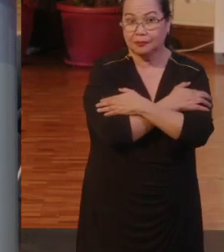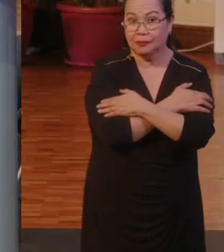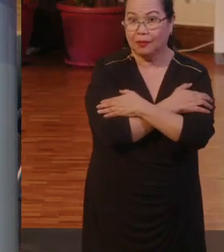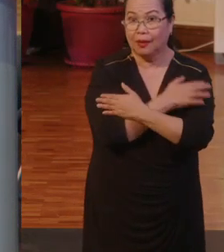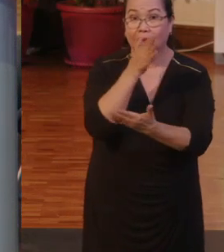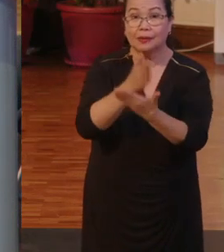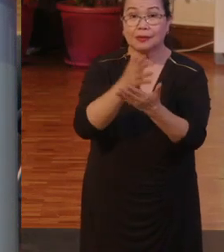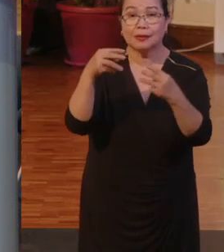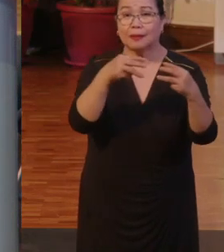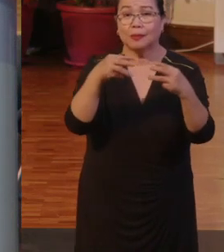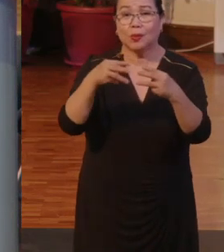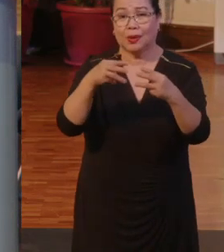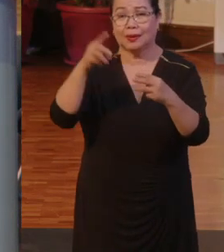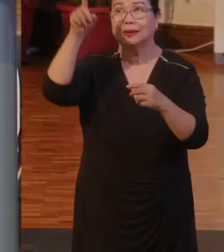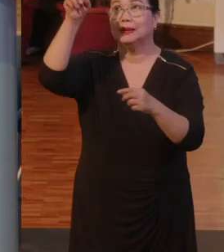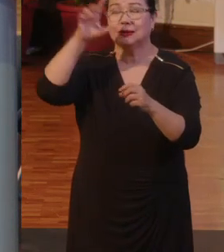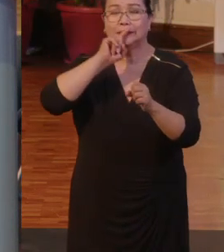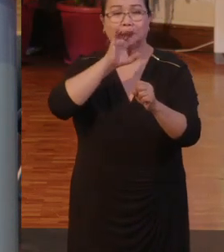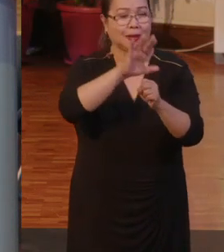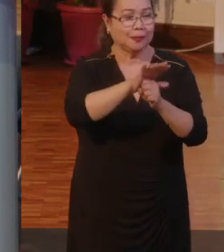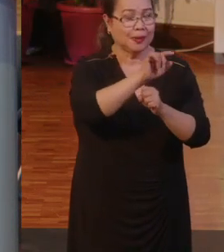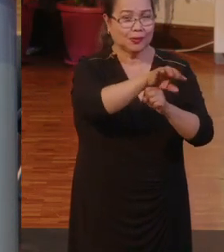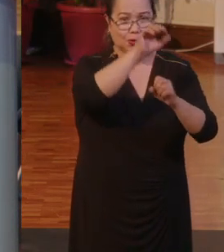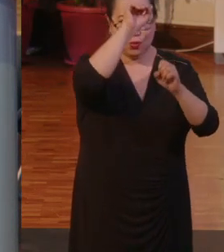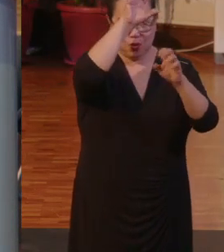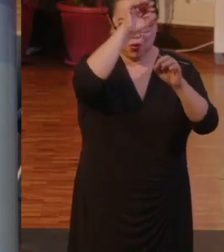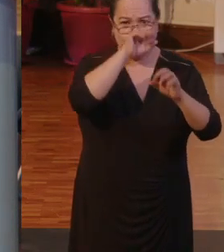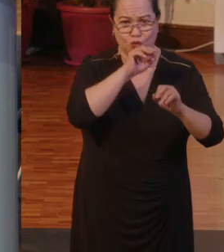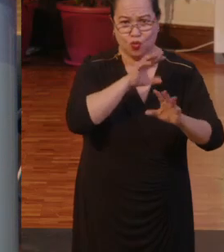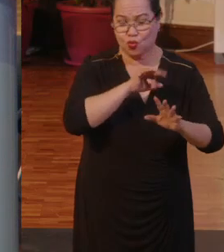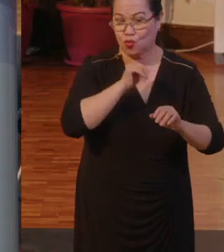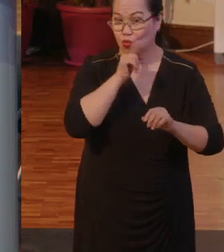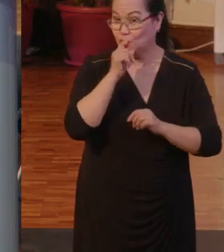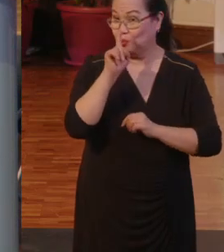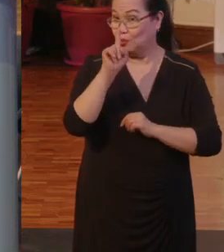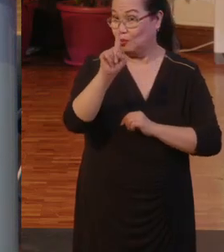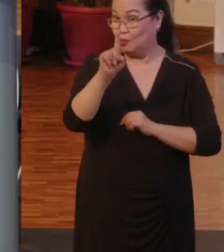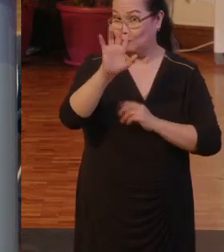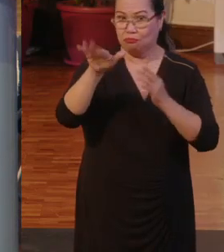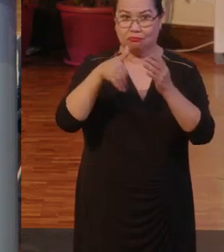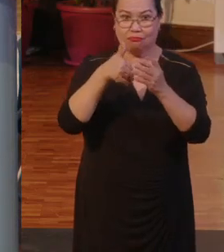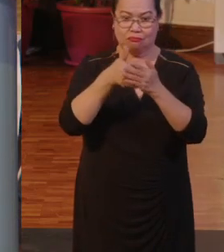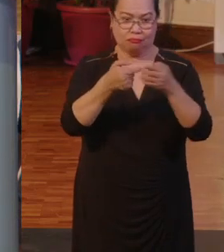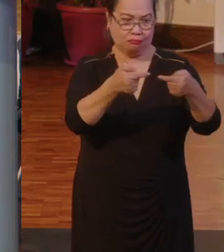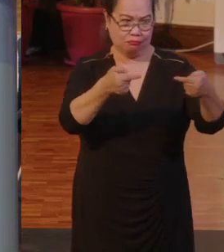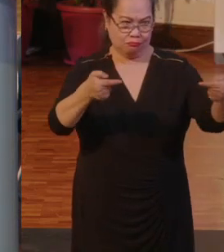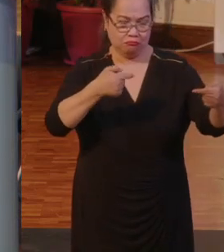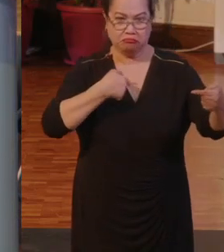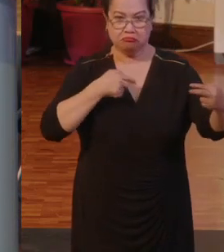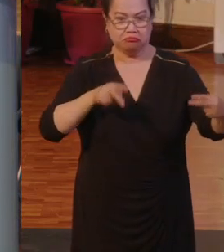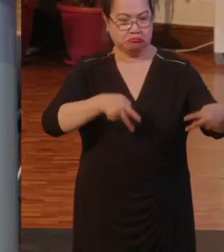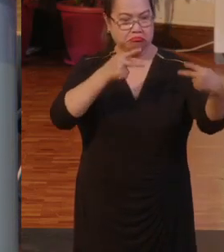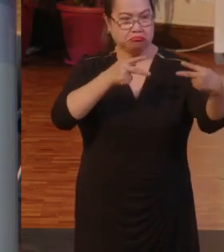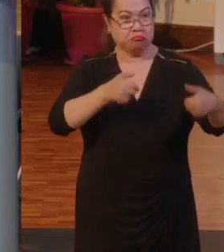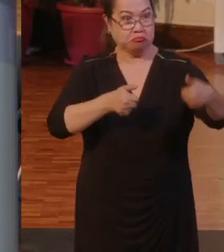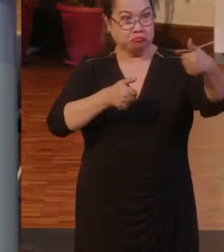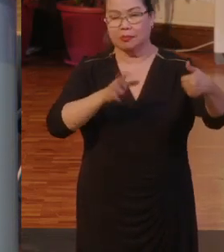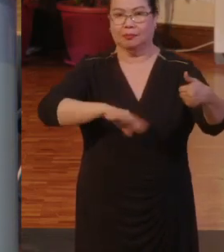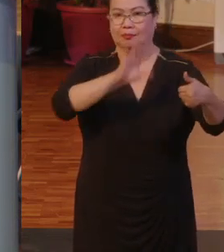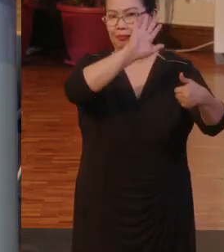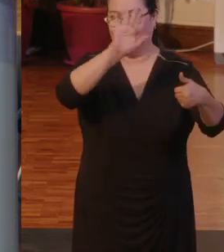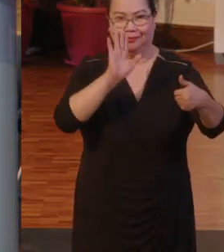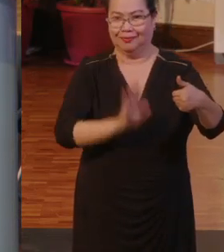just as He had sworn to their fathers. Not one of all their enemies had withstood them, for the Lord had